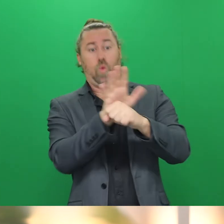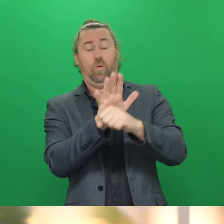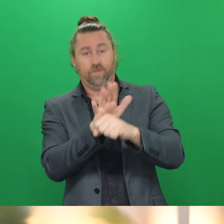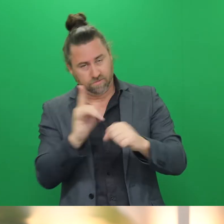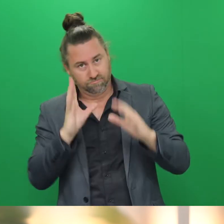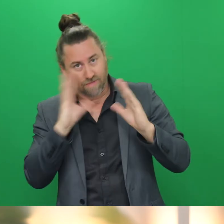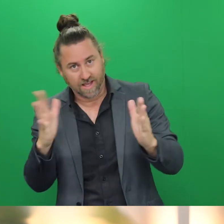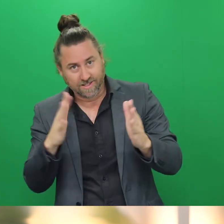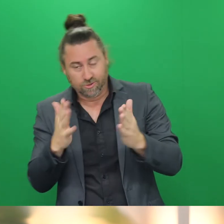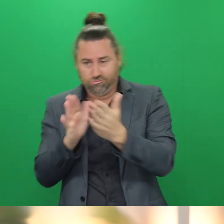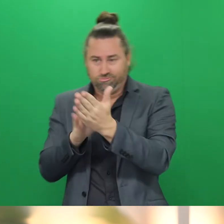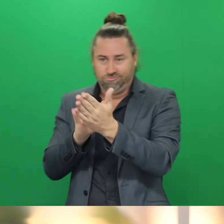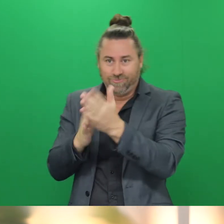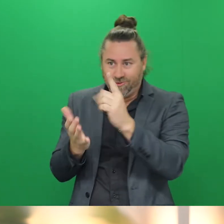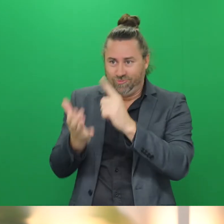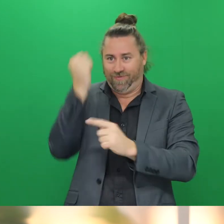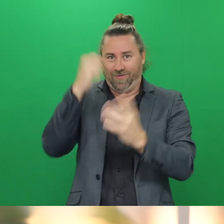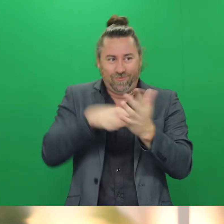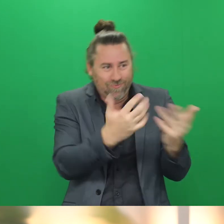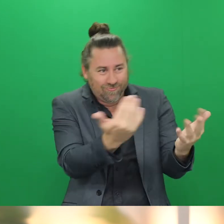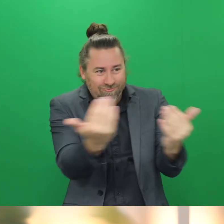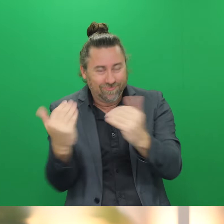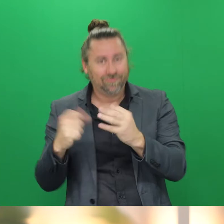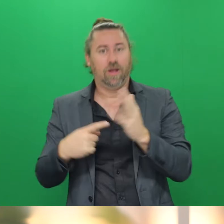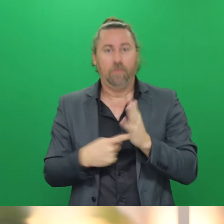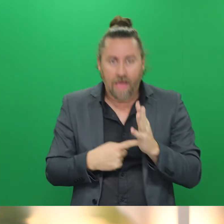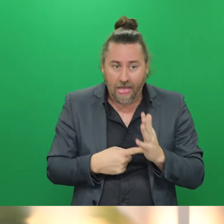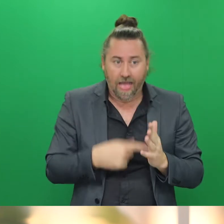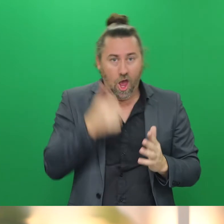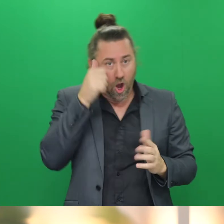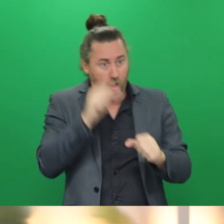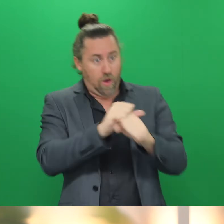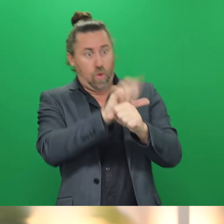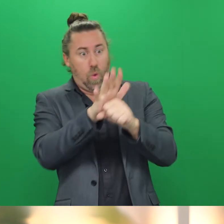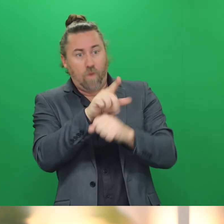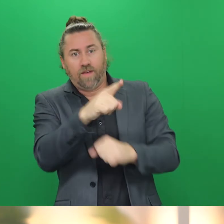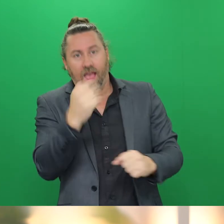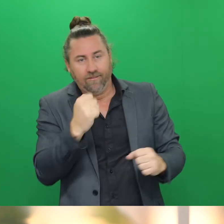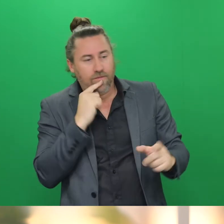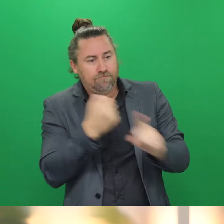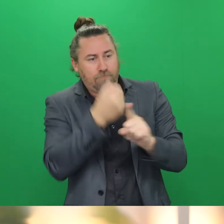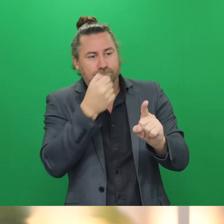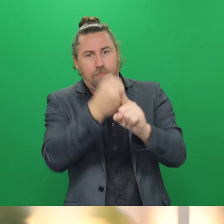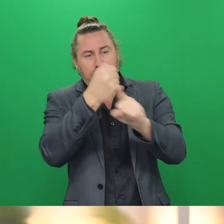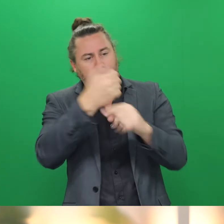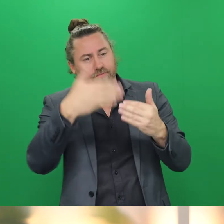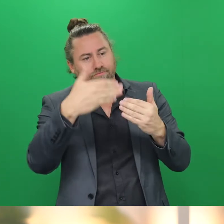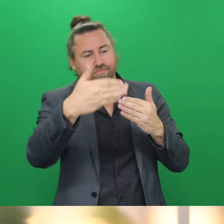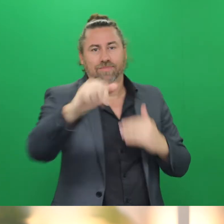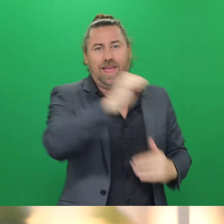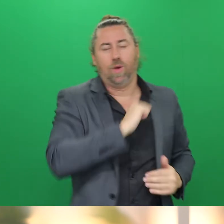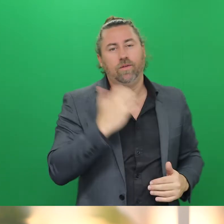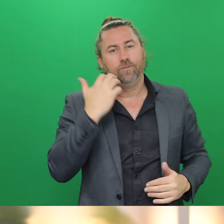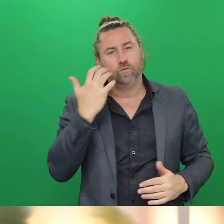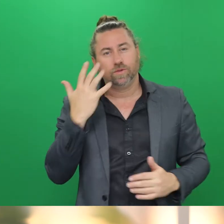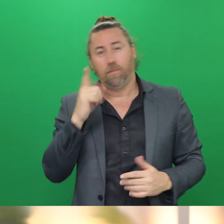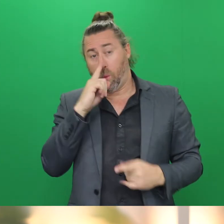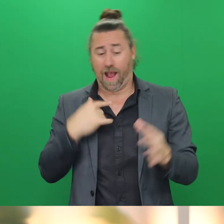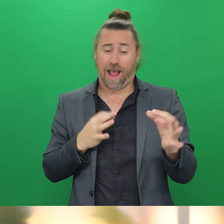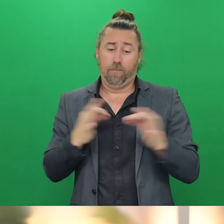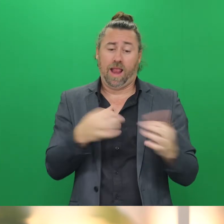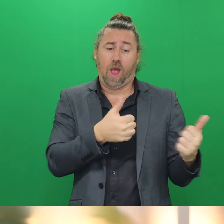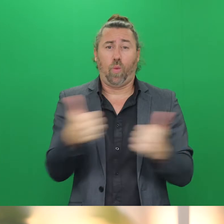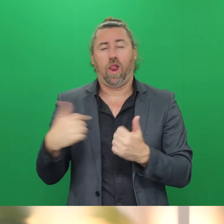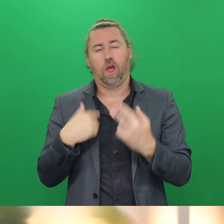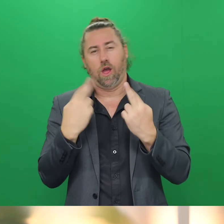achievement, but also stands us in good stead to plan services to meet the needs of Australians into the future.